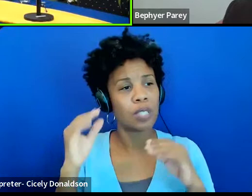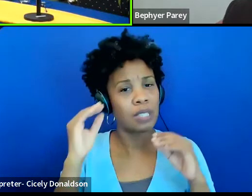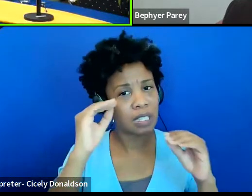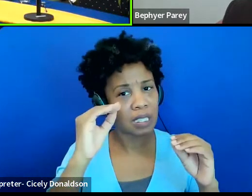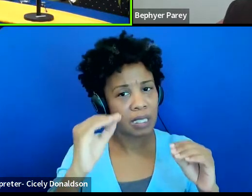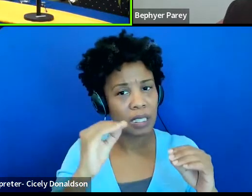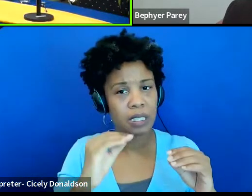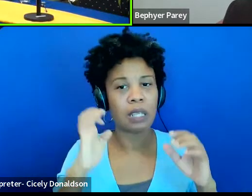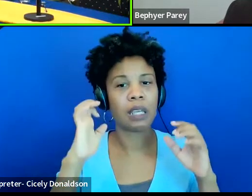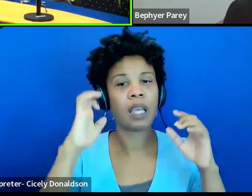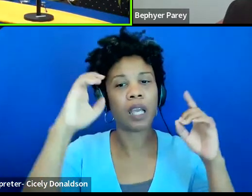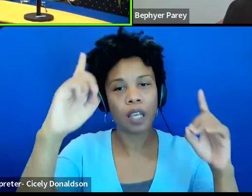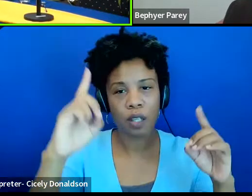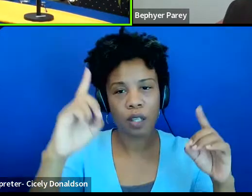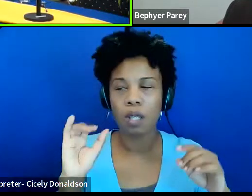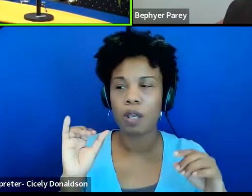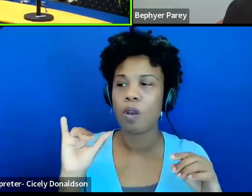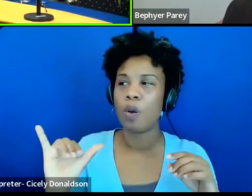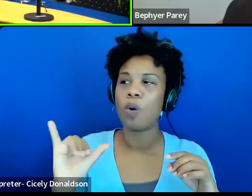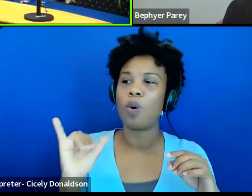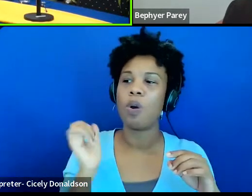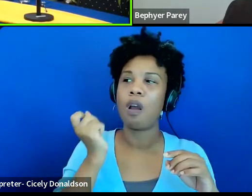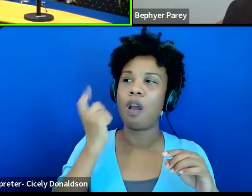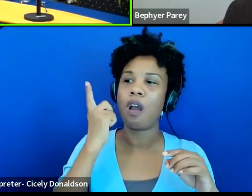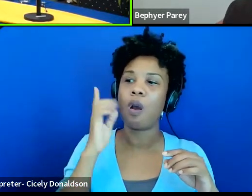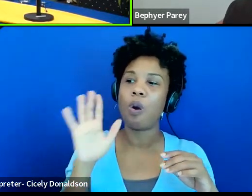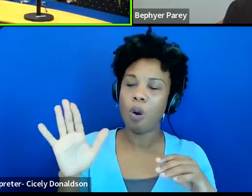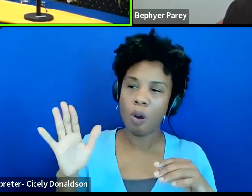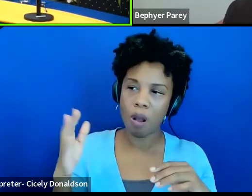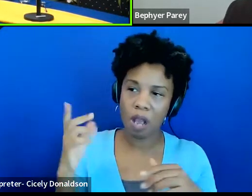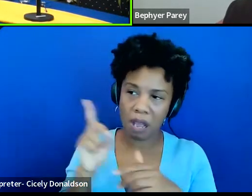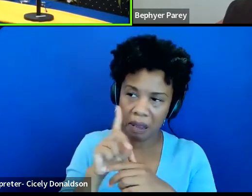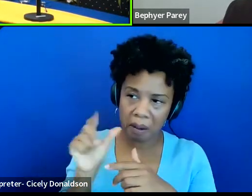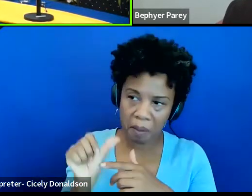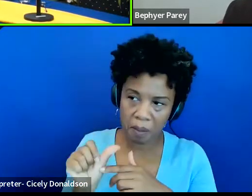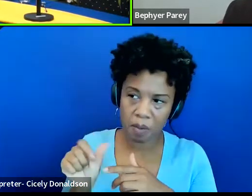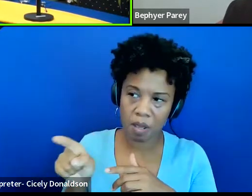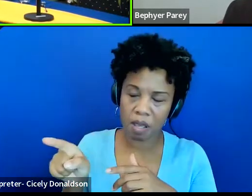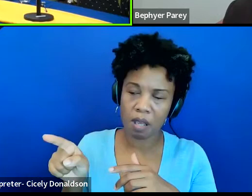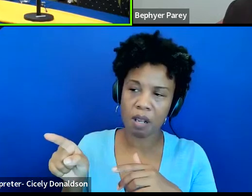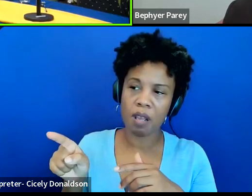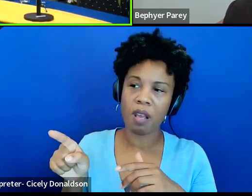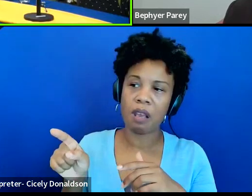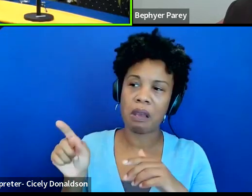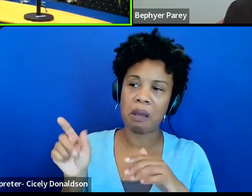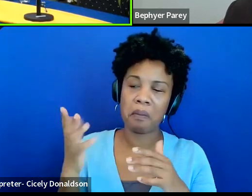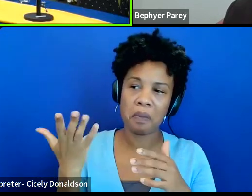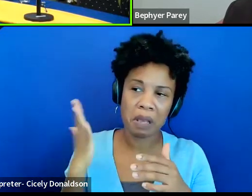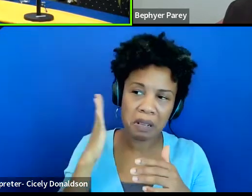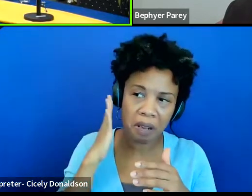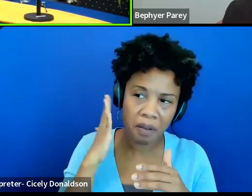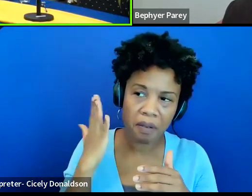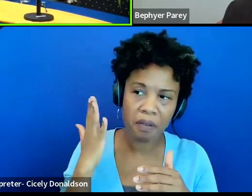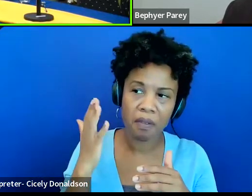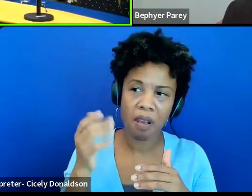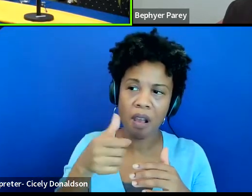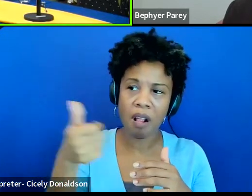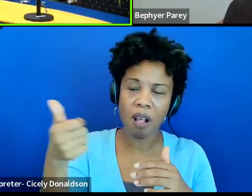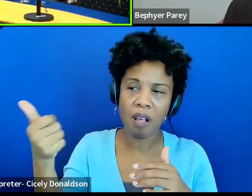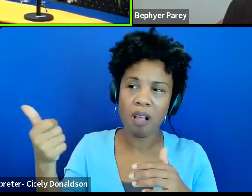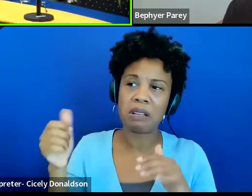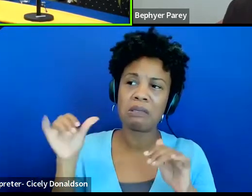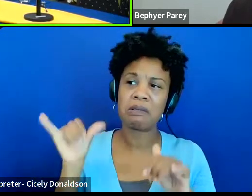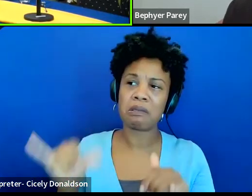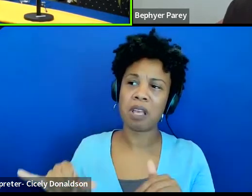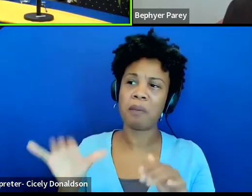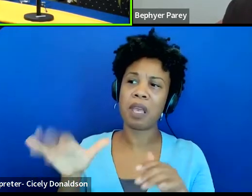so that people can understand that you can have a disability, you can be deaf, but you are still able to